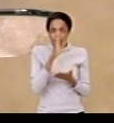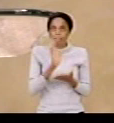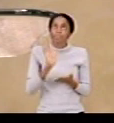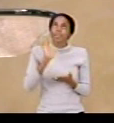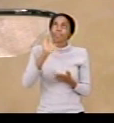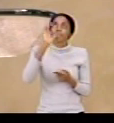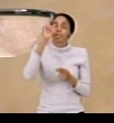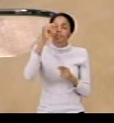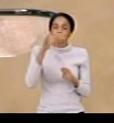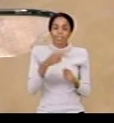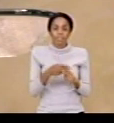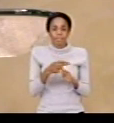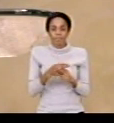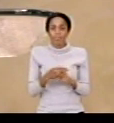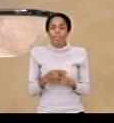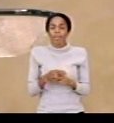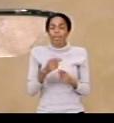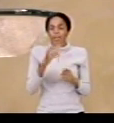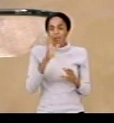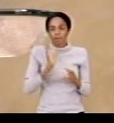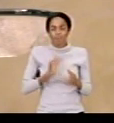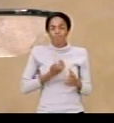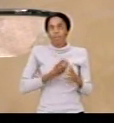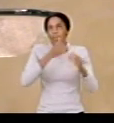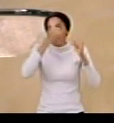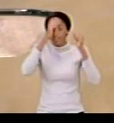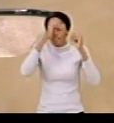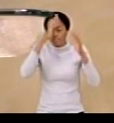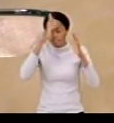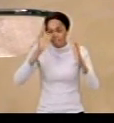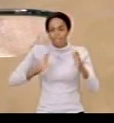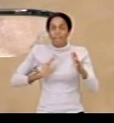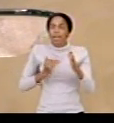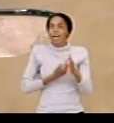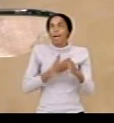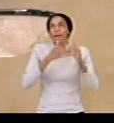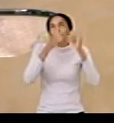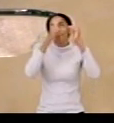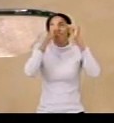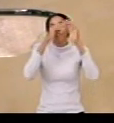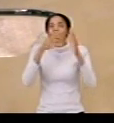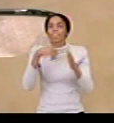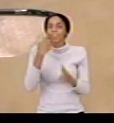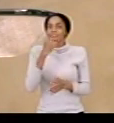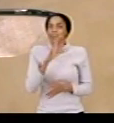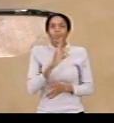be thy name, our Father.